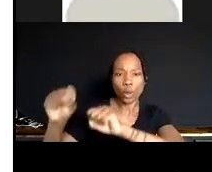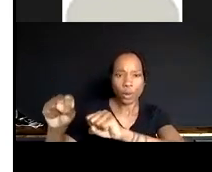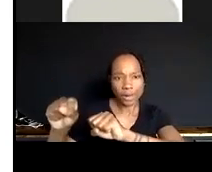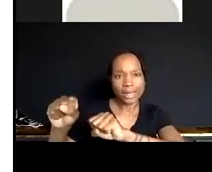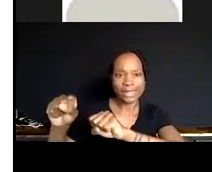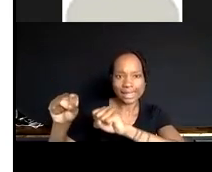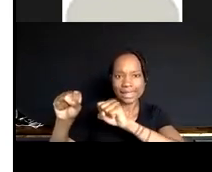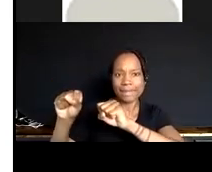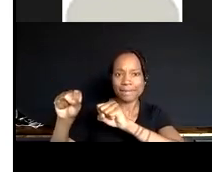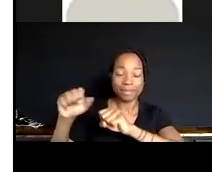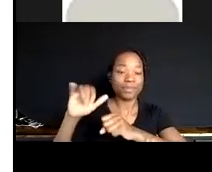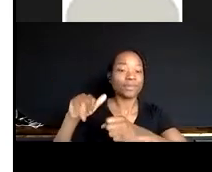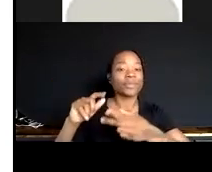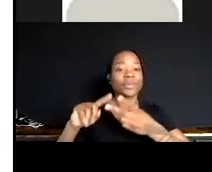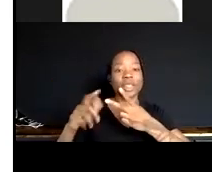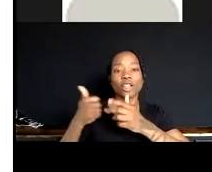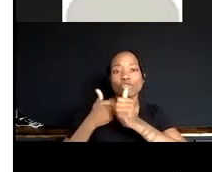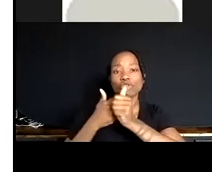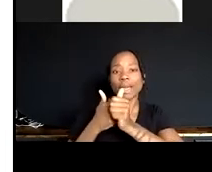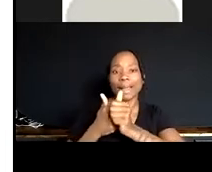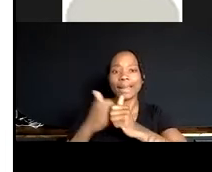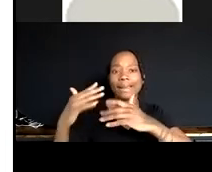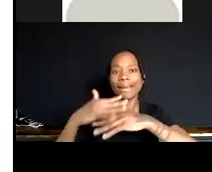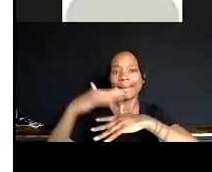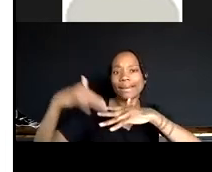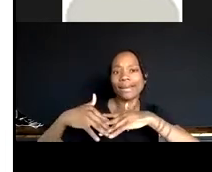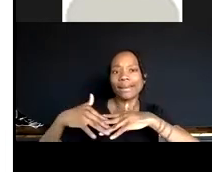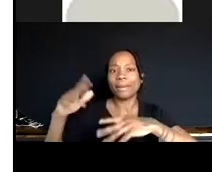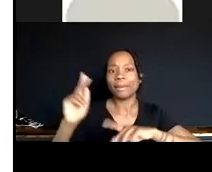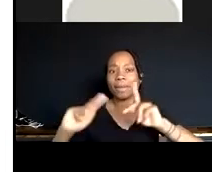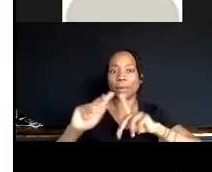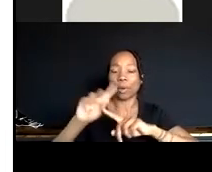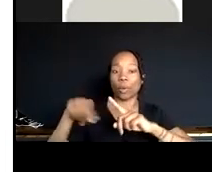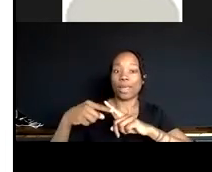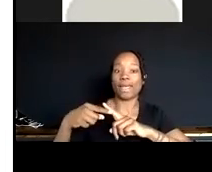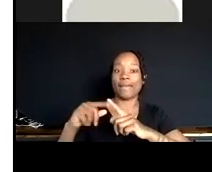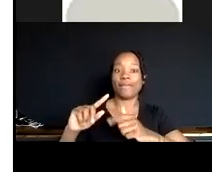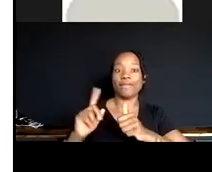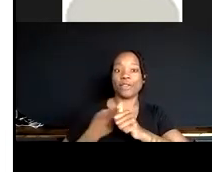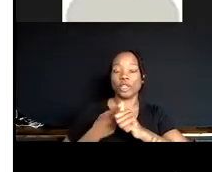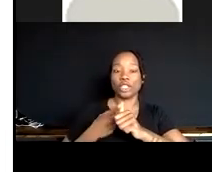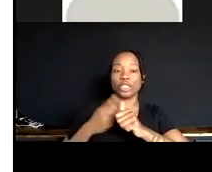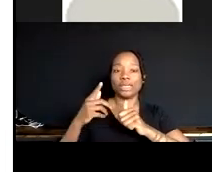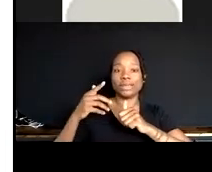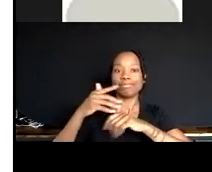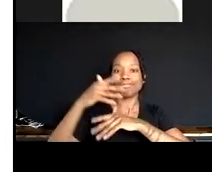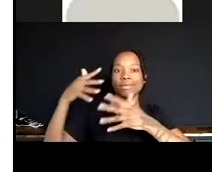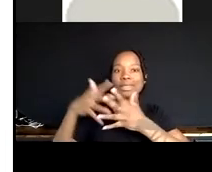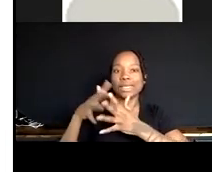of Native American people when the first settlers arrived, but it also has deep roots